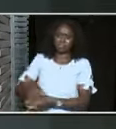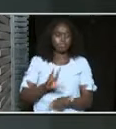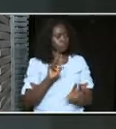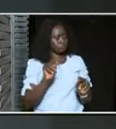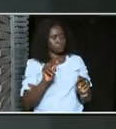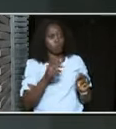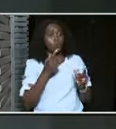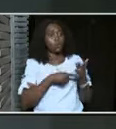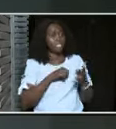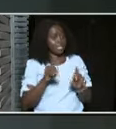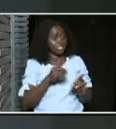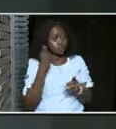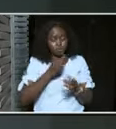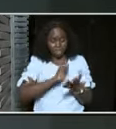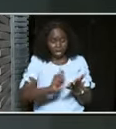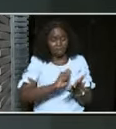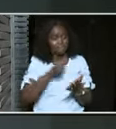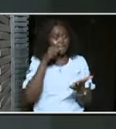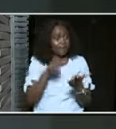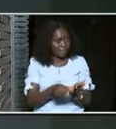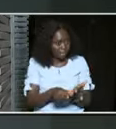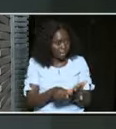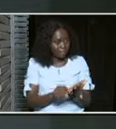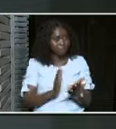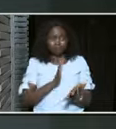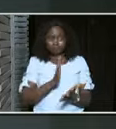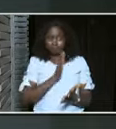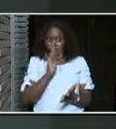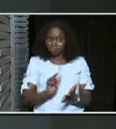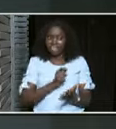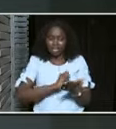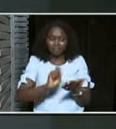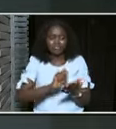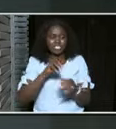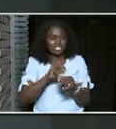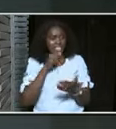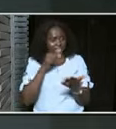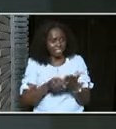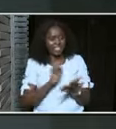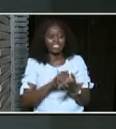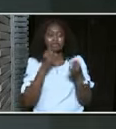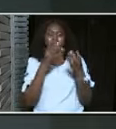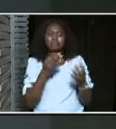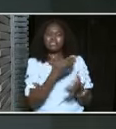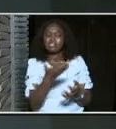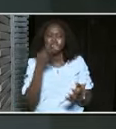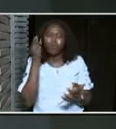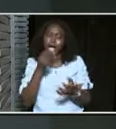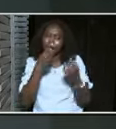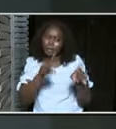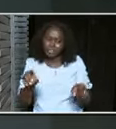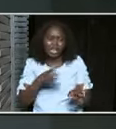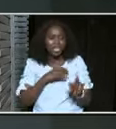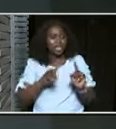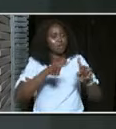letter and politely tell President in the letter that so many things were happening, and I went and told